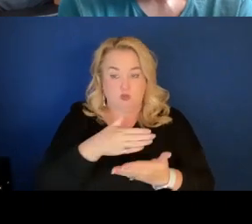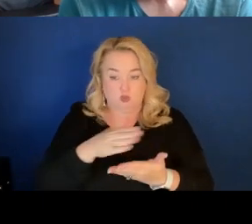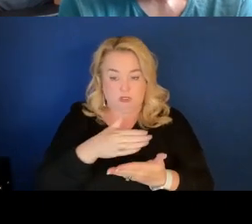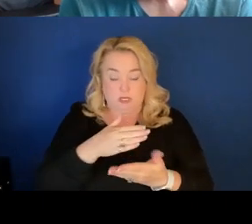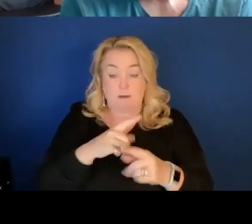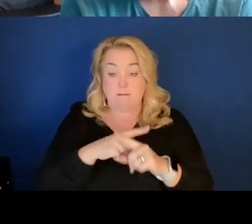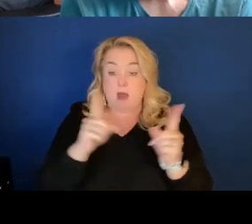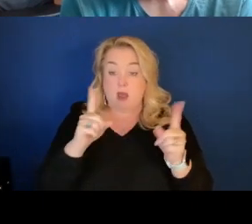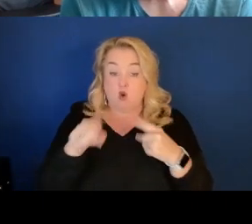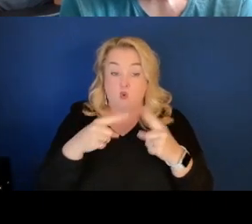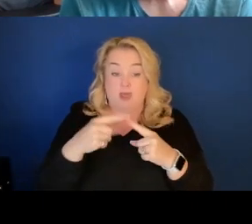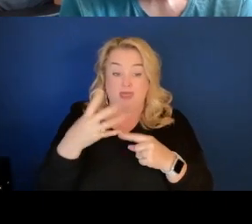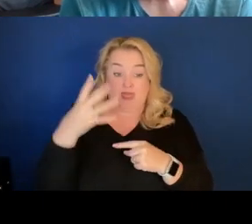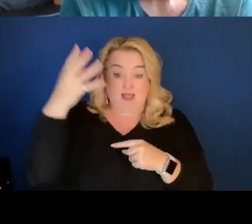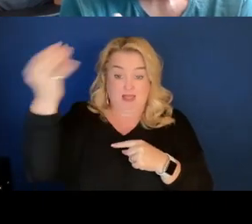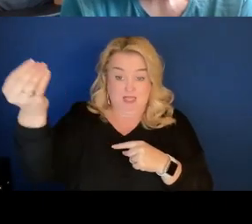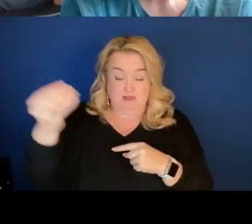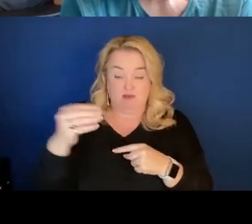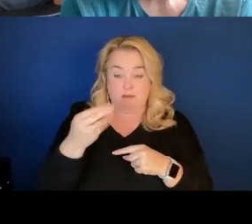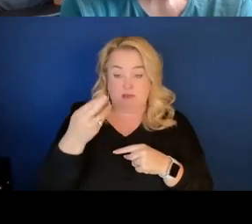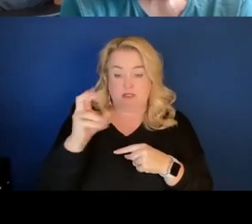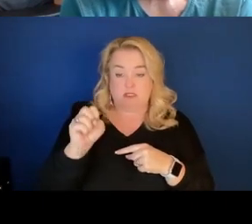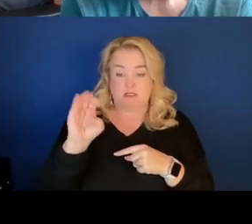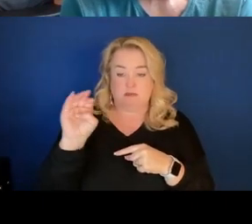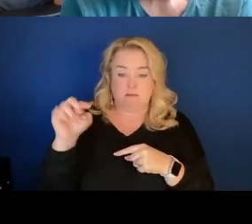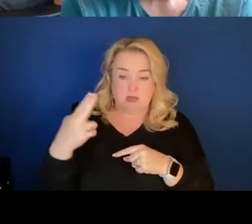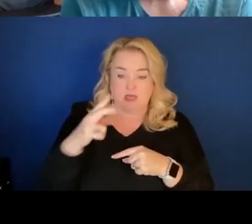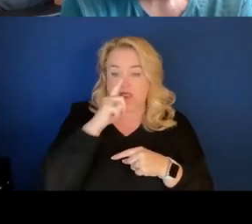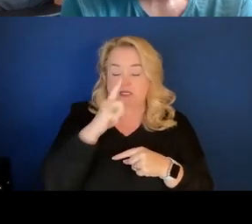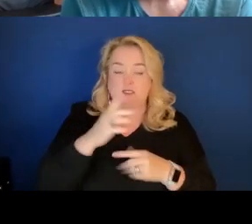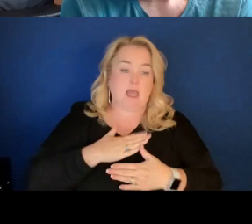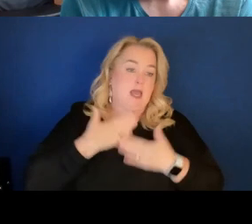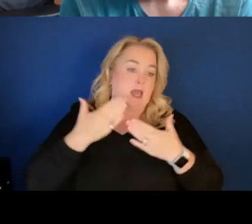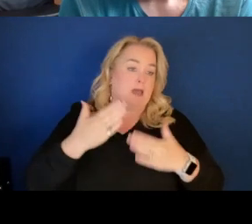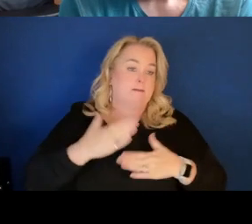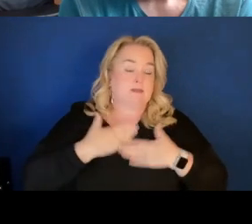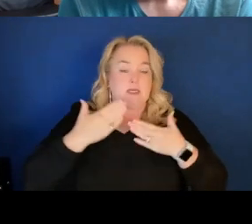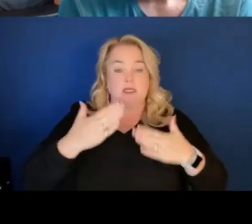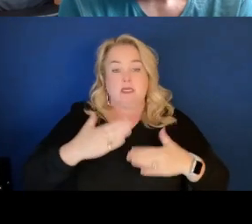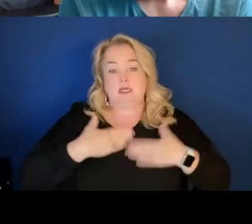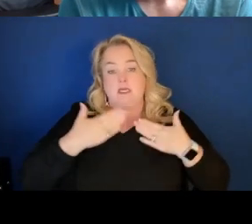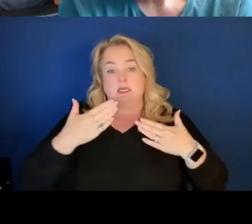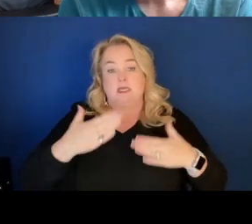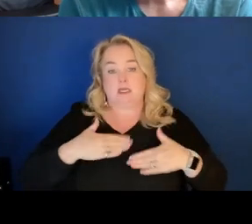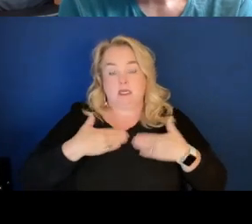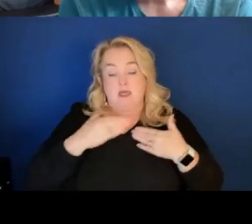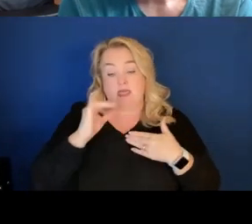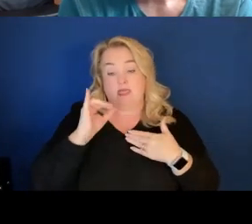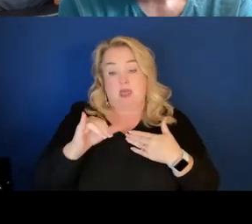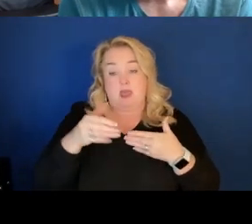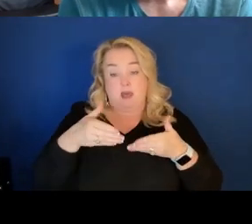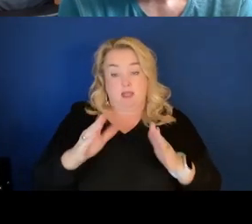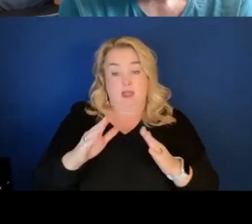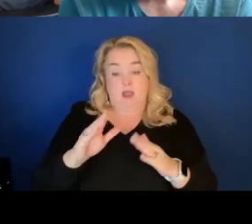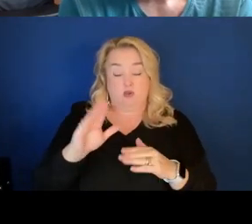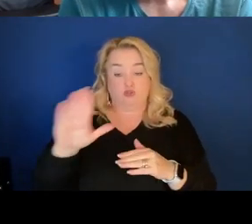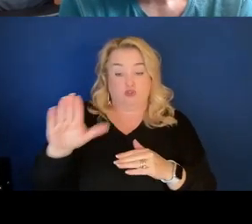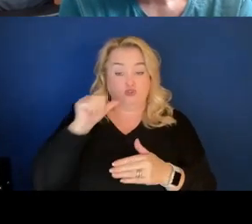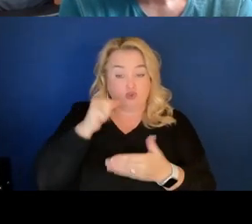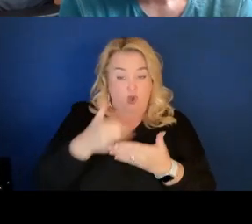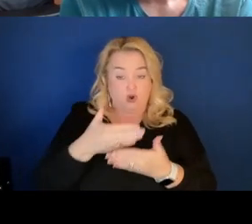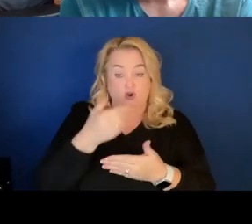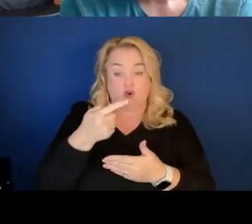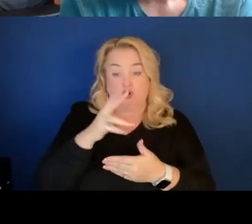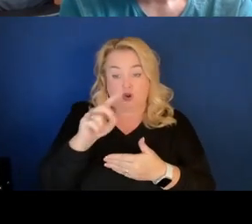when the volunteer leaves, Mrs. Smith is always in a good mood and so happy. This gives Mrs. Smith's daughter and granddaughter